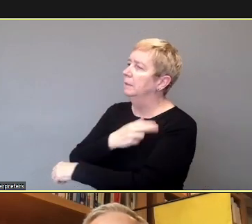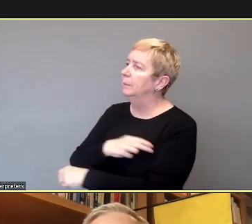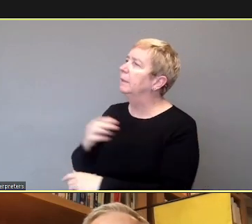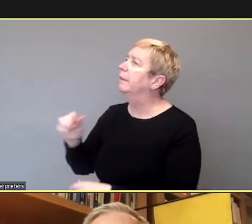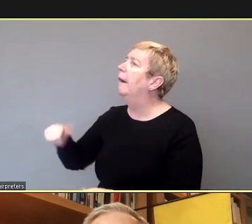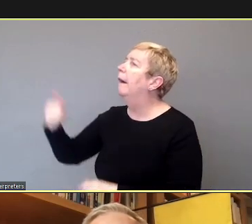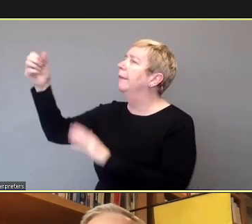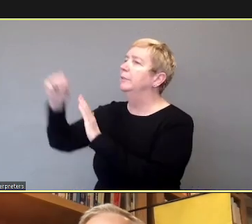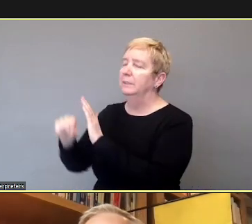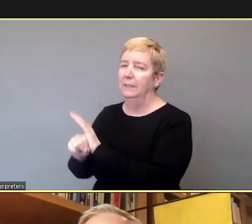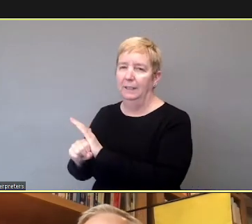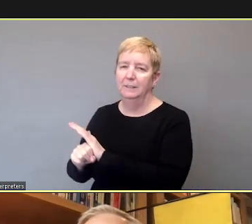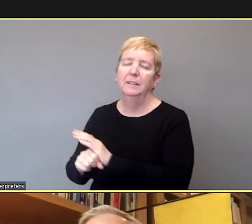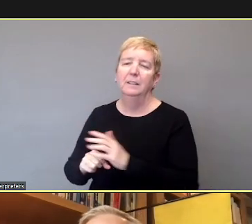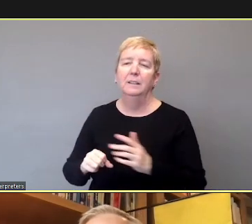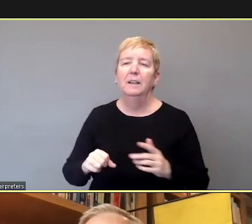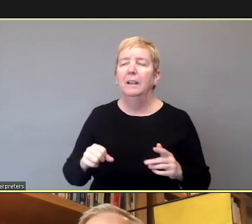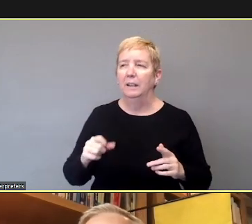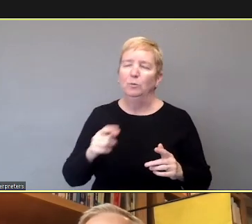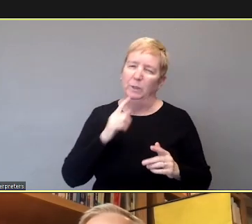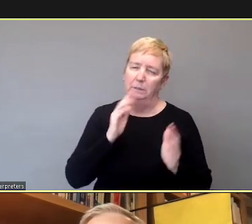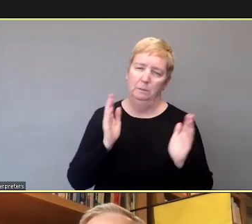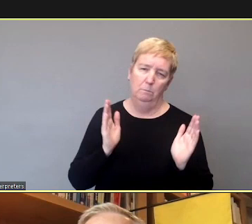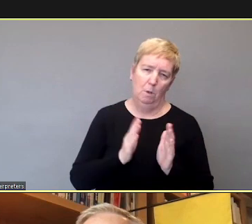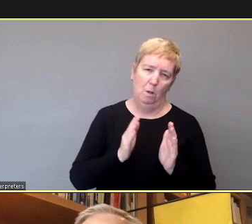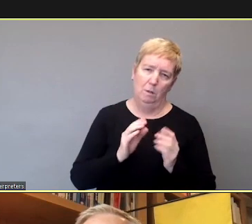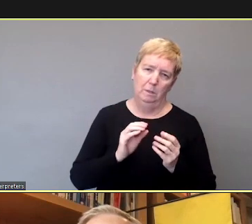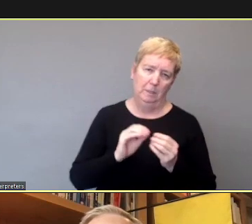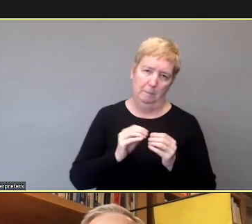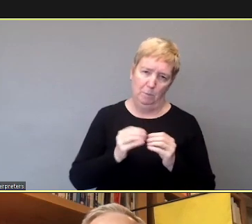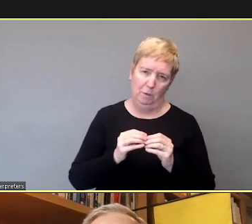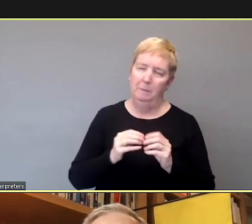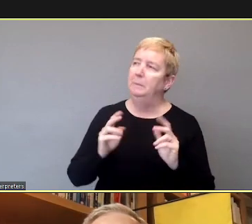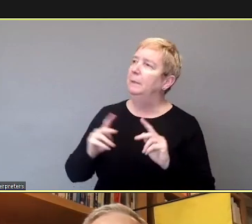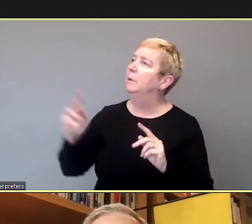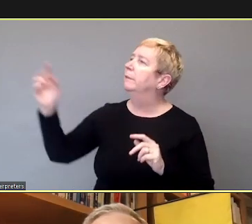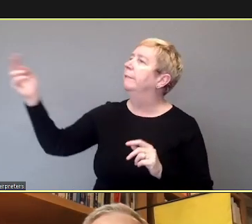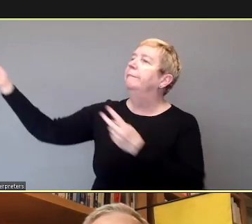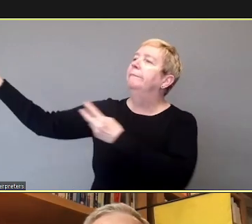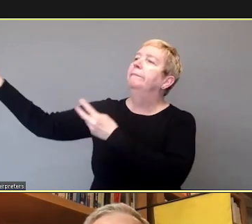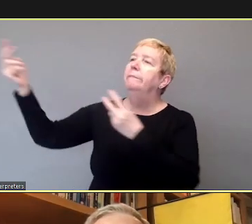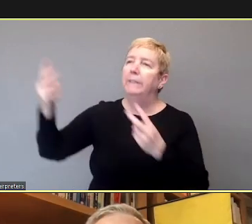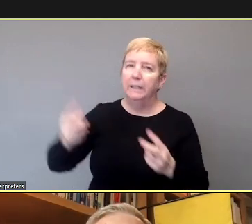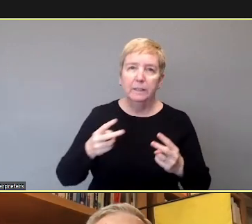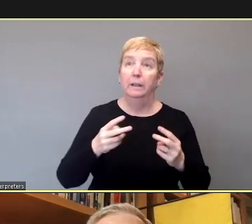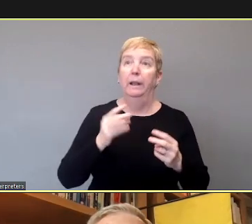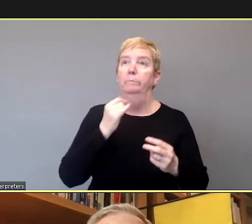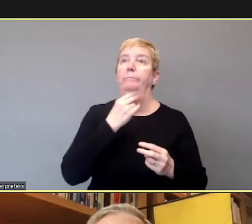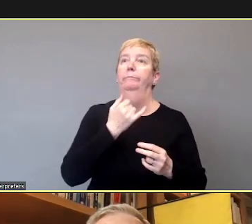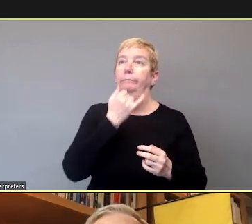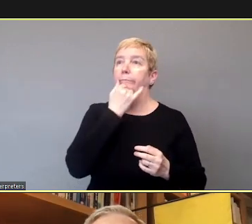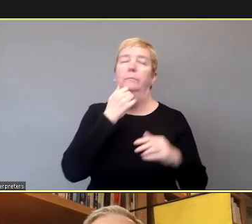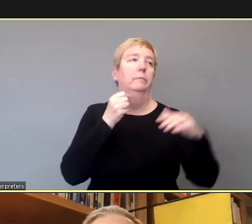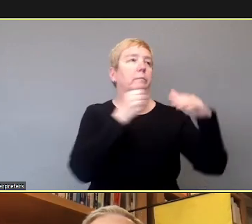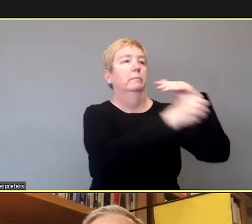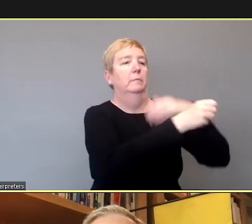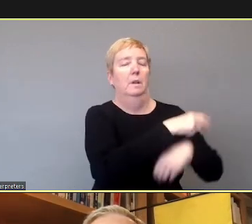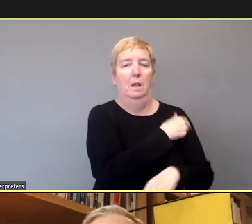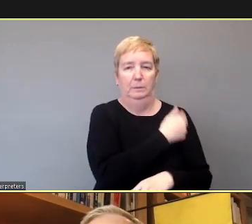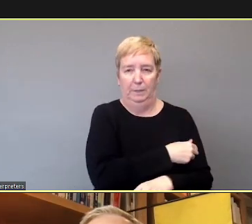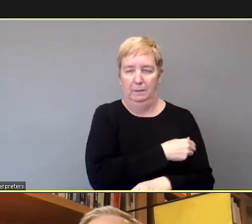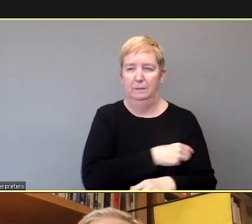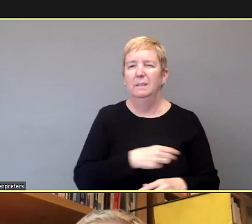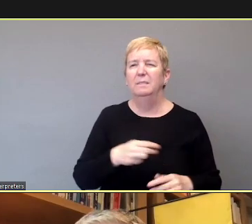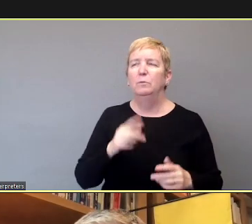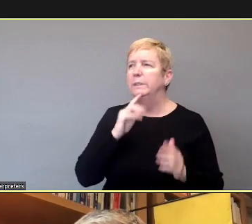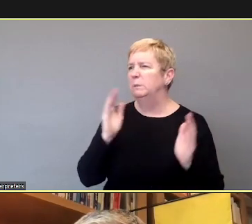of admissions from outside New Mexico. When we do see them, it's during big surges and like we had back in October,